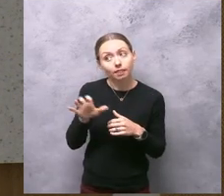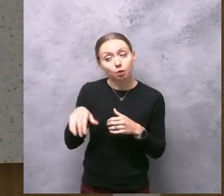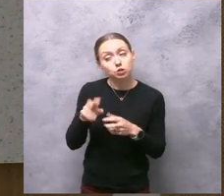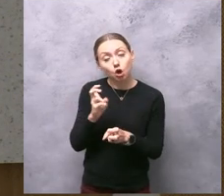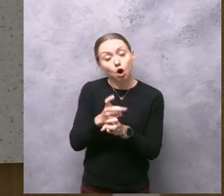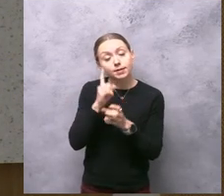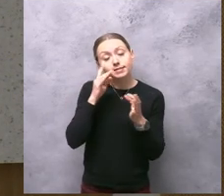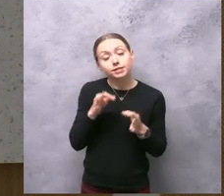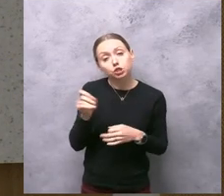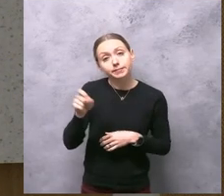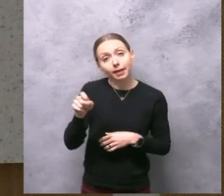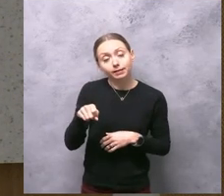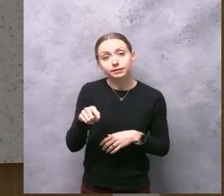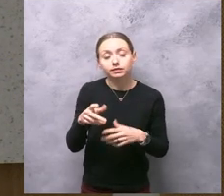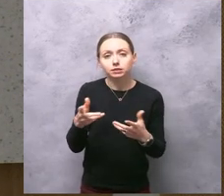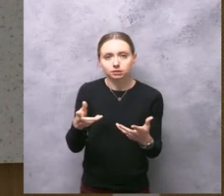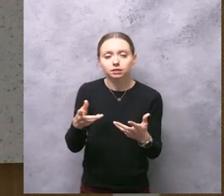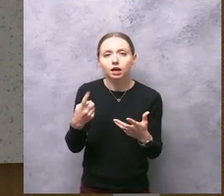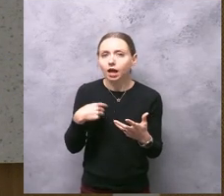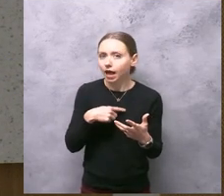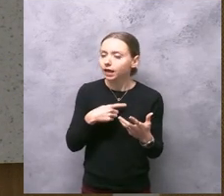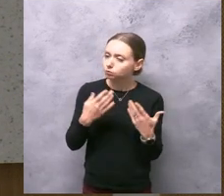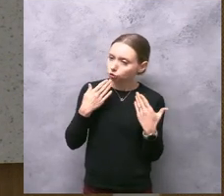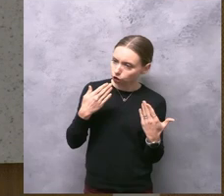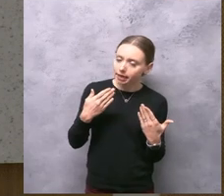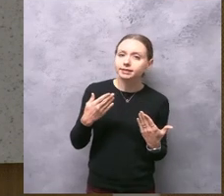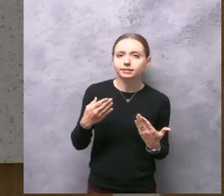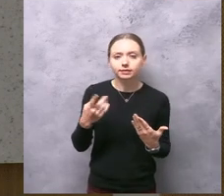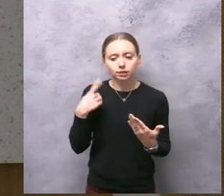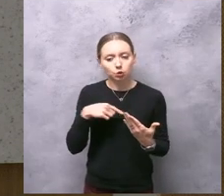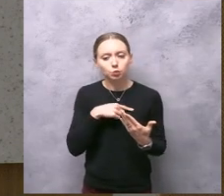make, I appreciate that we do